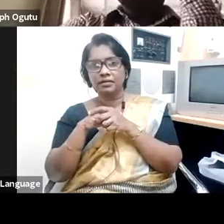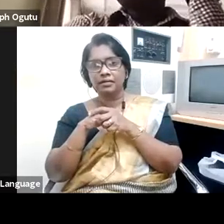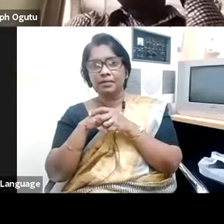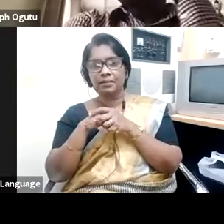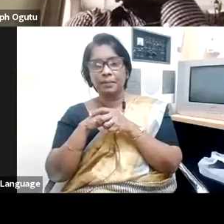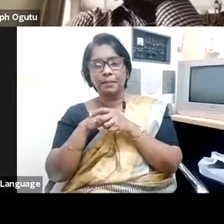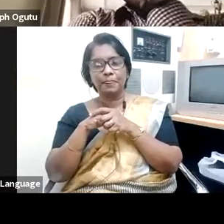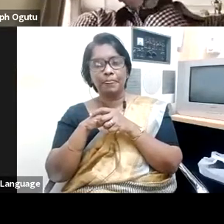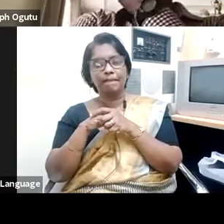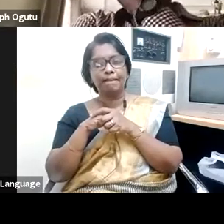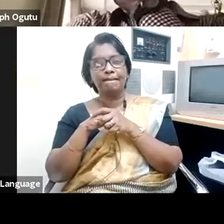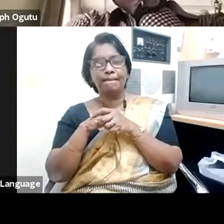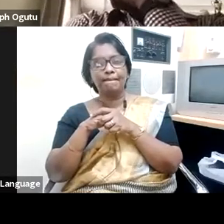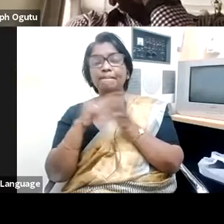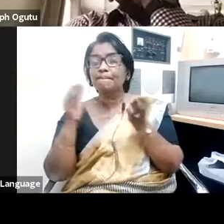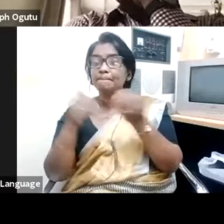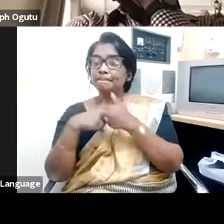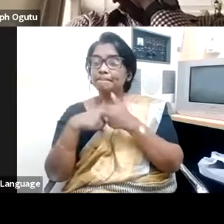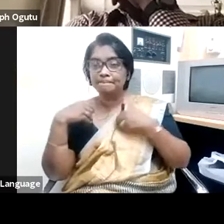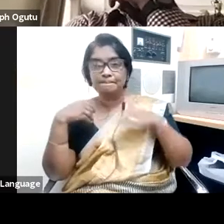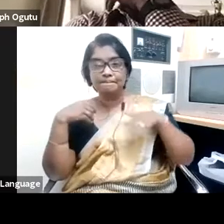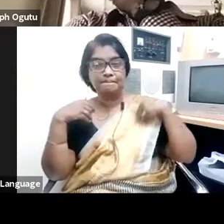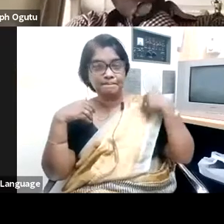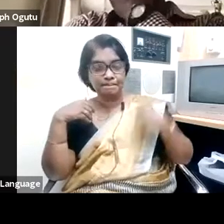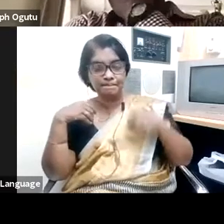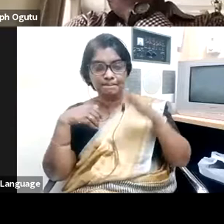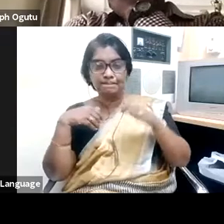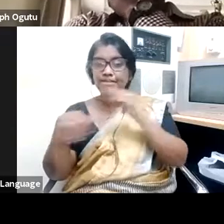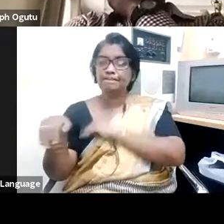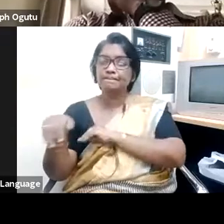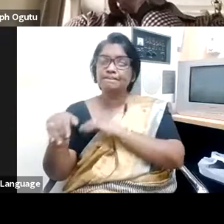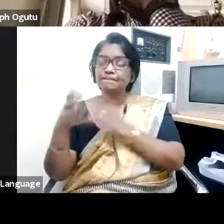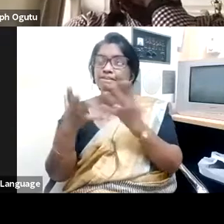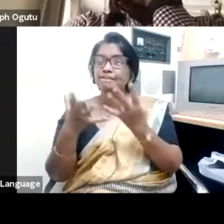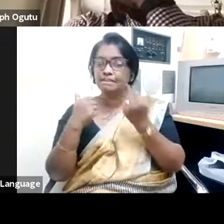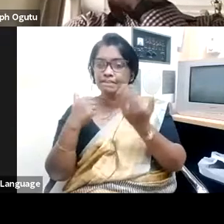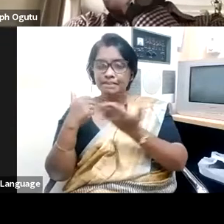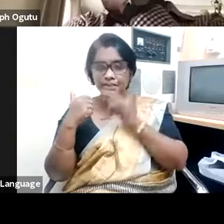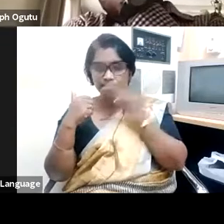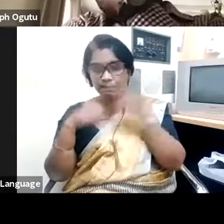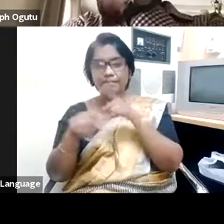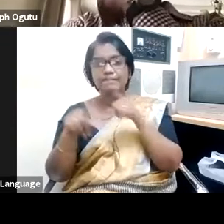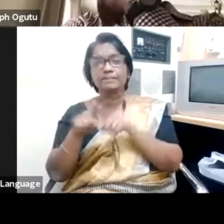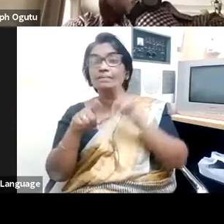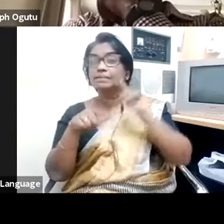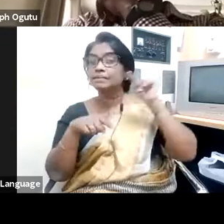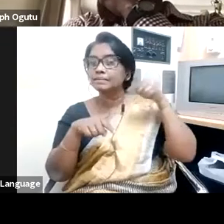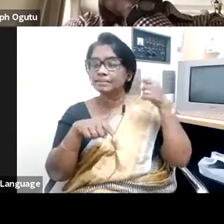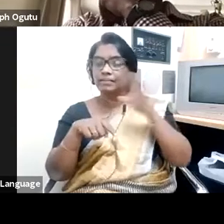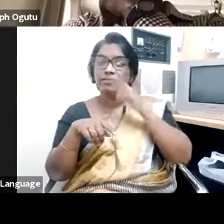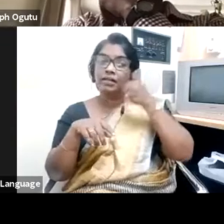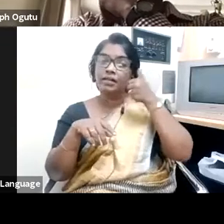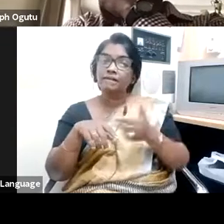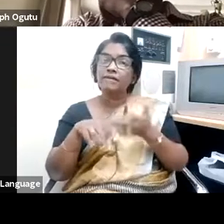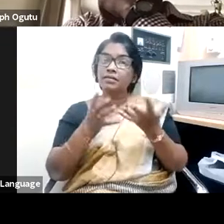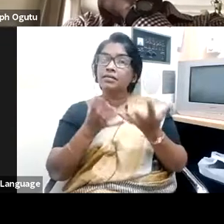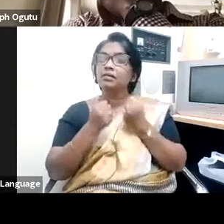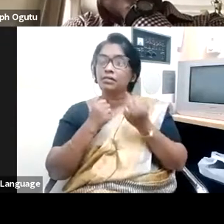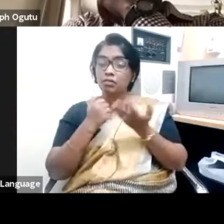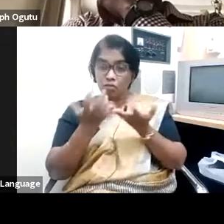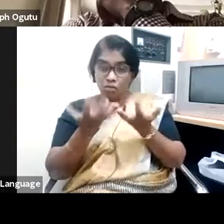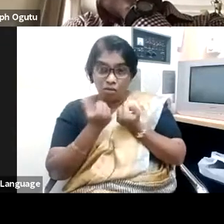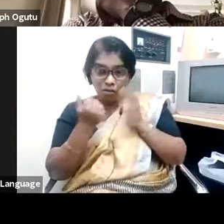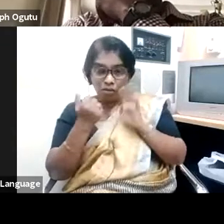making profits today, but if you're looking at creating value for tomorrow, then if you're not innovating, you're really not a part of the